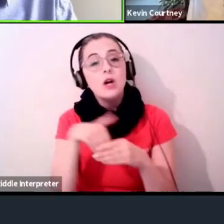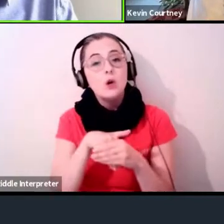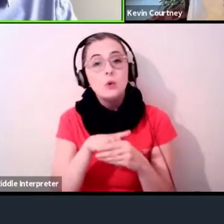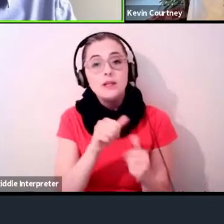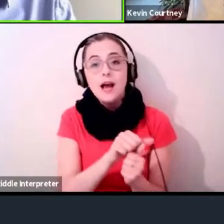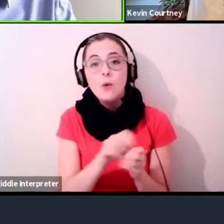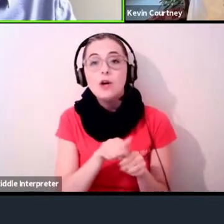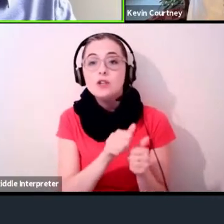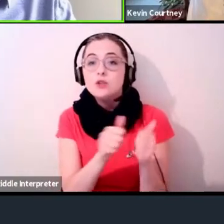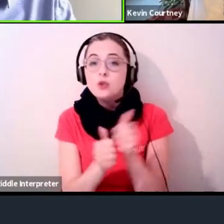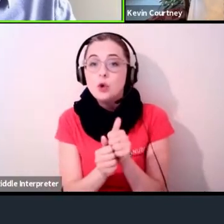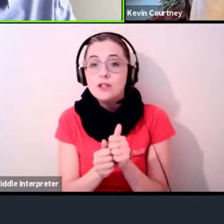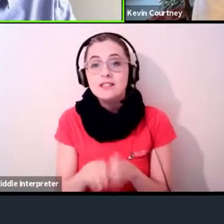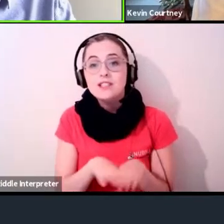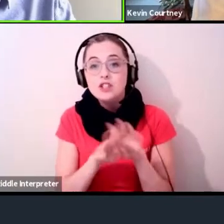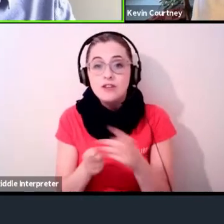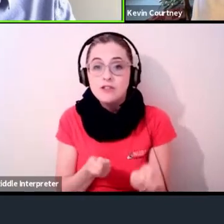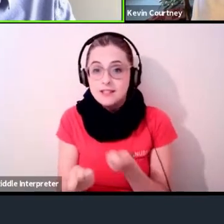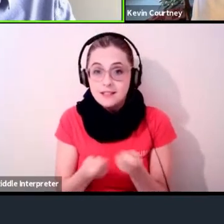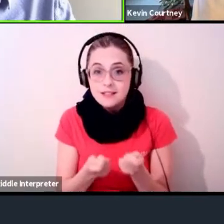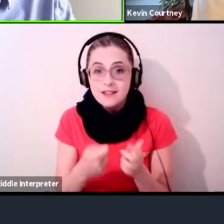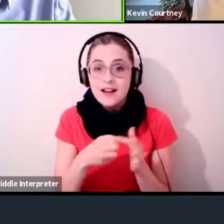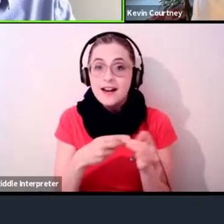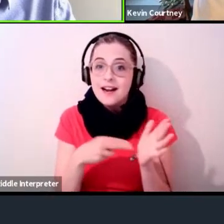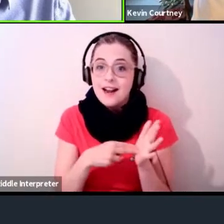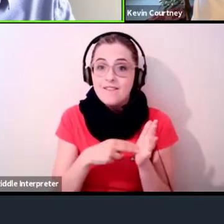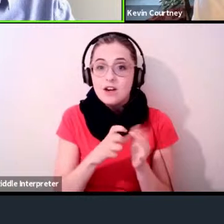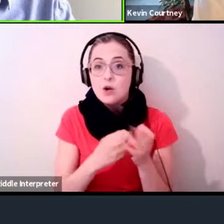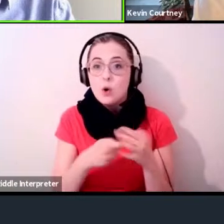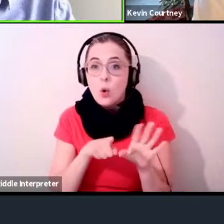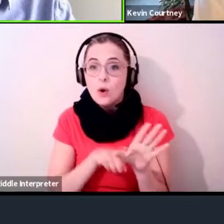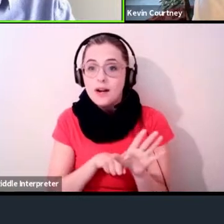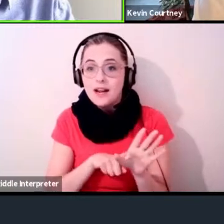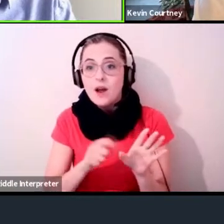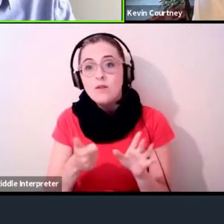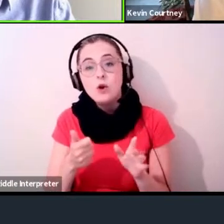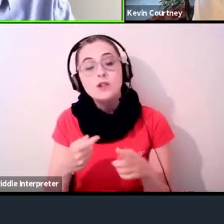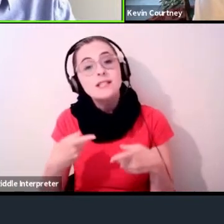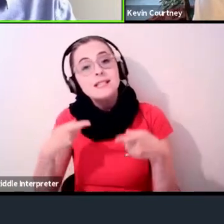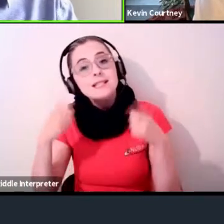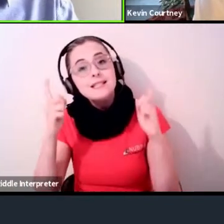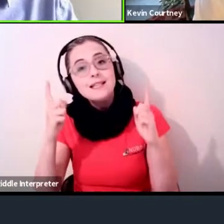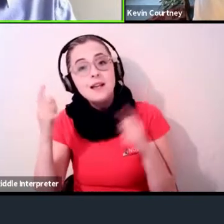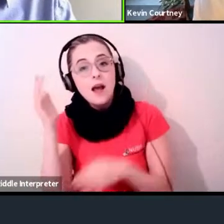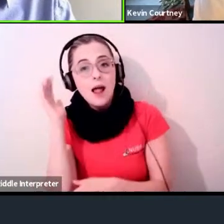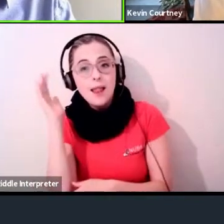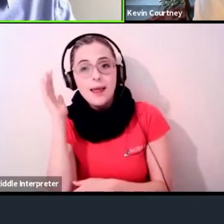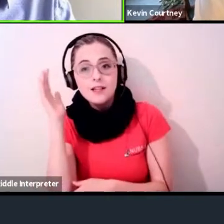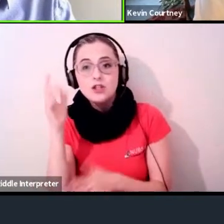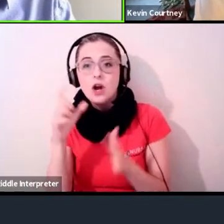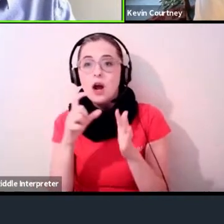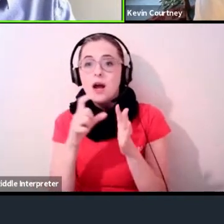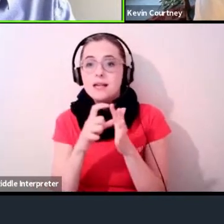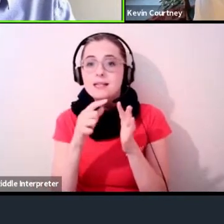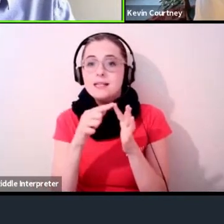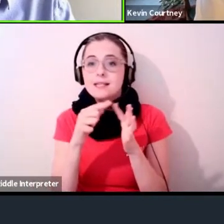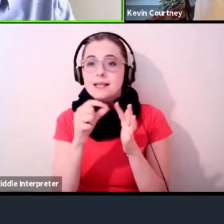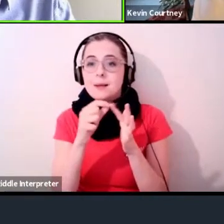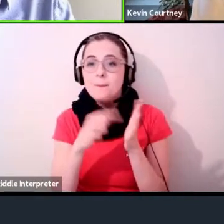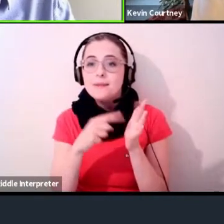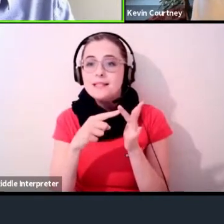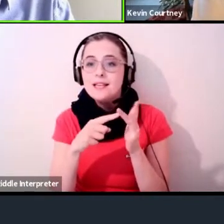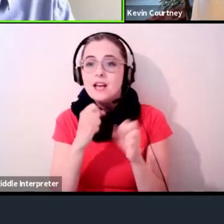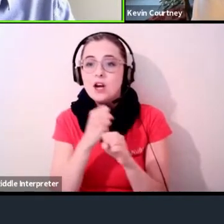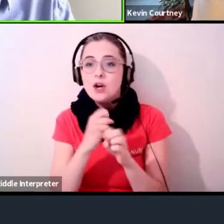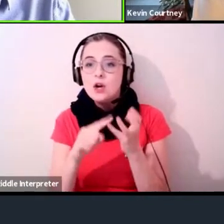Courtney, Scientist and Senior Lecturer in Clinical Epidemiology, Deepti Gurdasani, and National Health and Safety